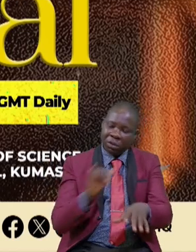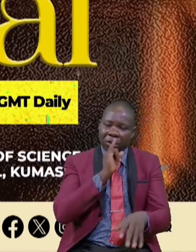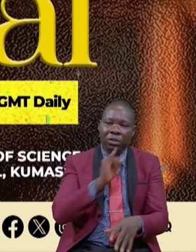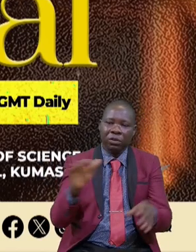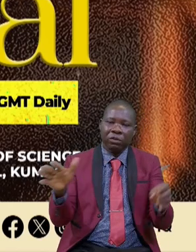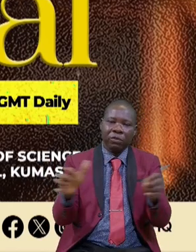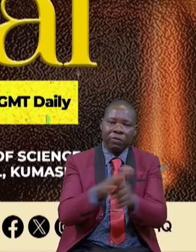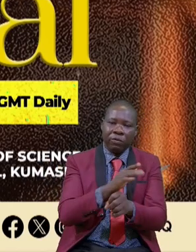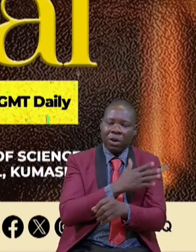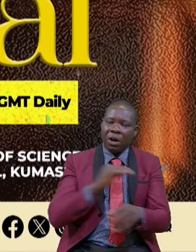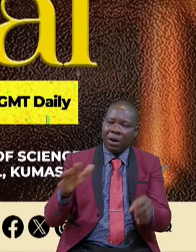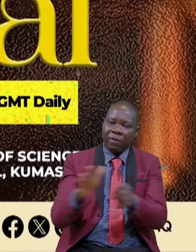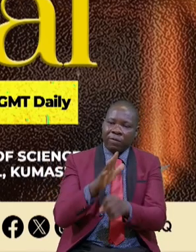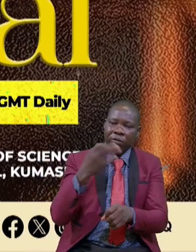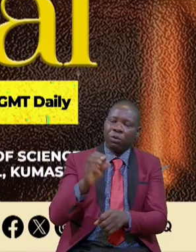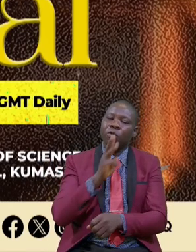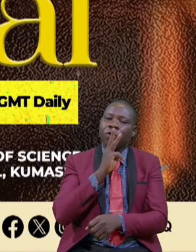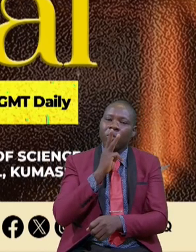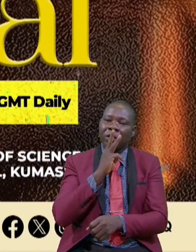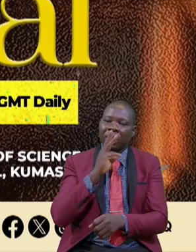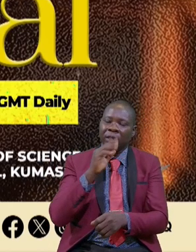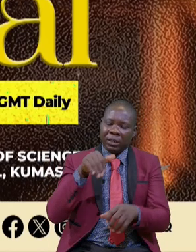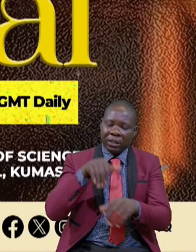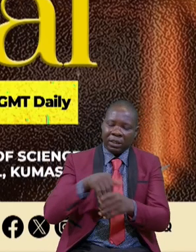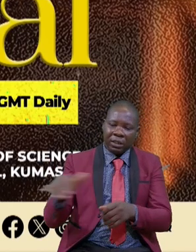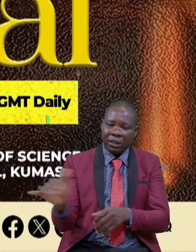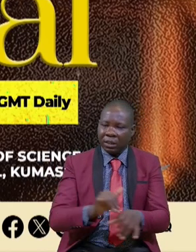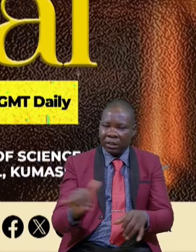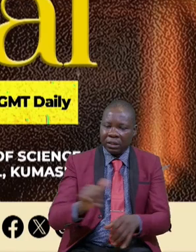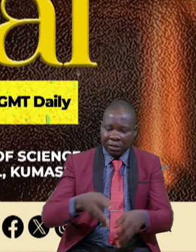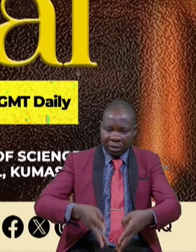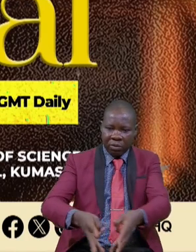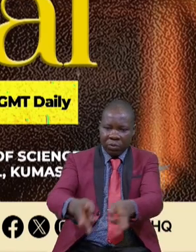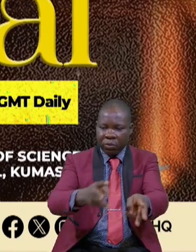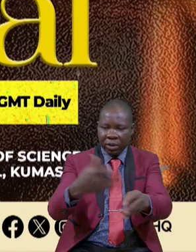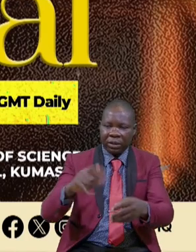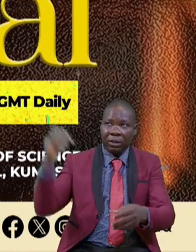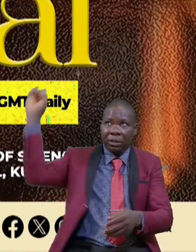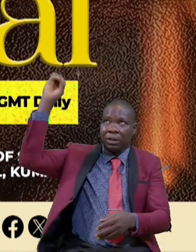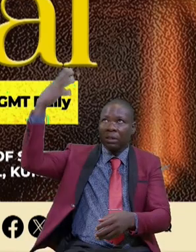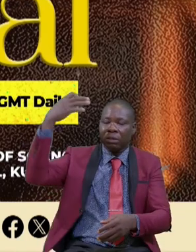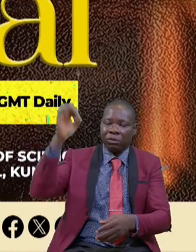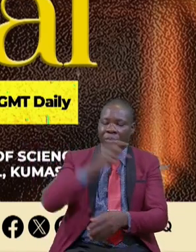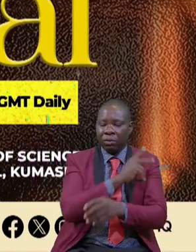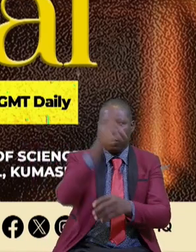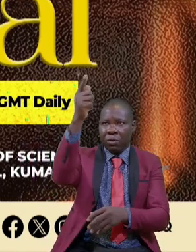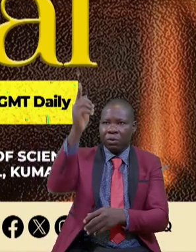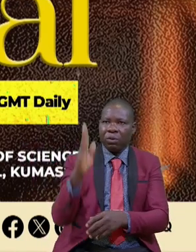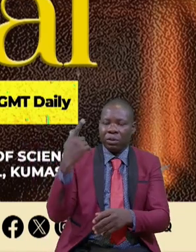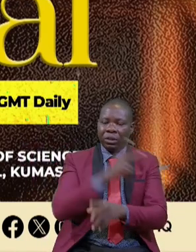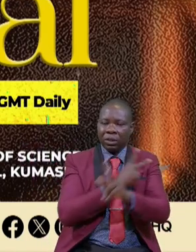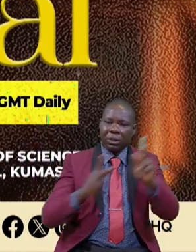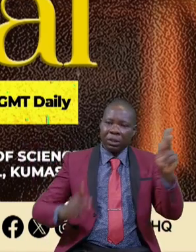rempli, water. Plein d'eau. In the same way, the grace la même manière, of God, la grâce de Dieu, the kingdom of God le royaume de Dieu is full. Est